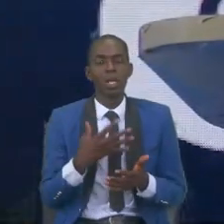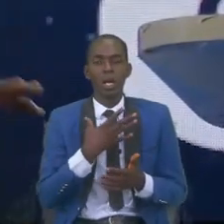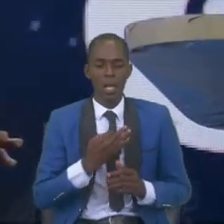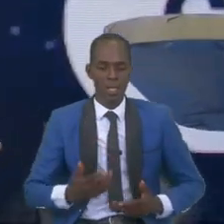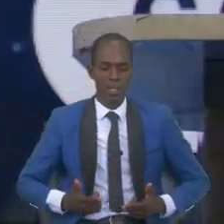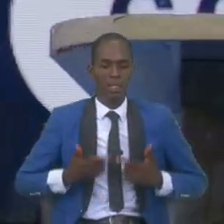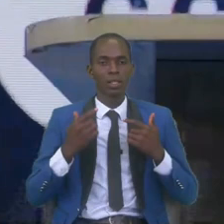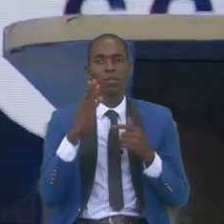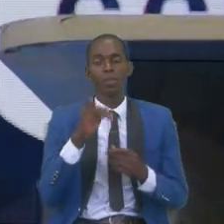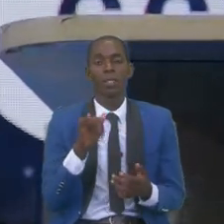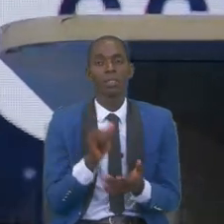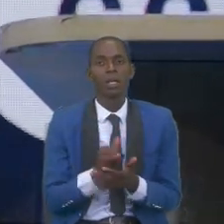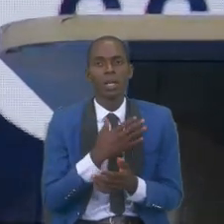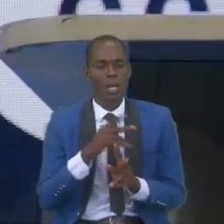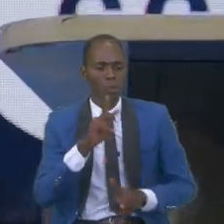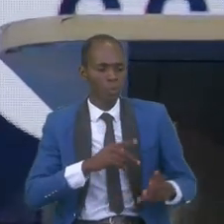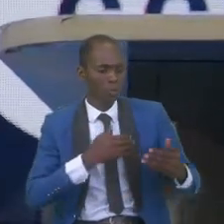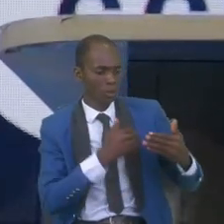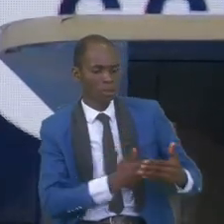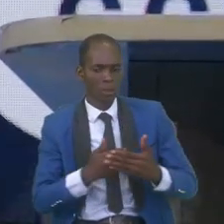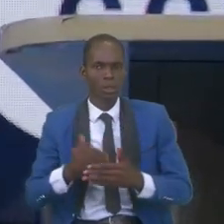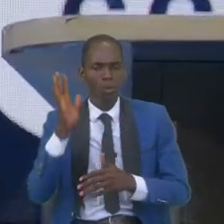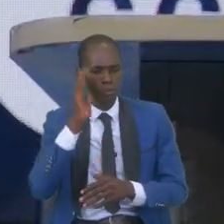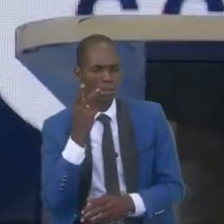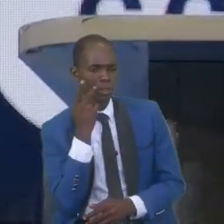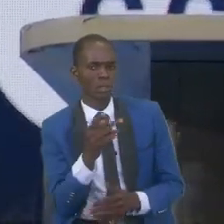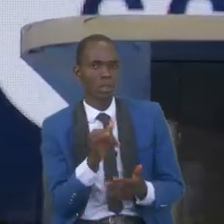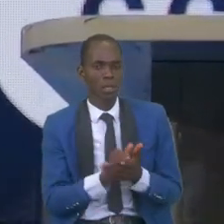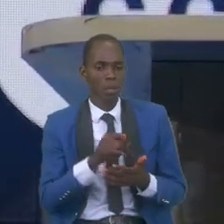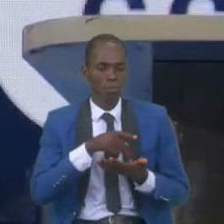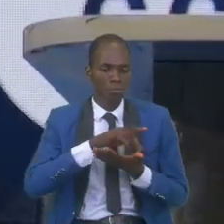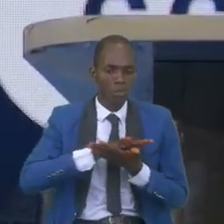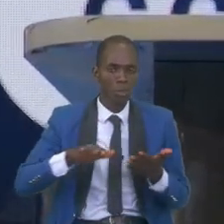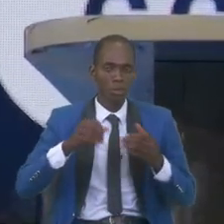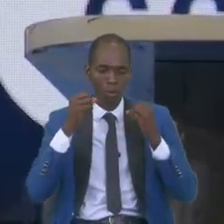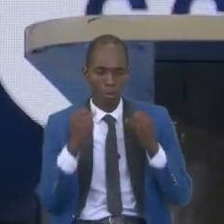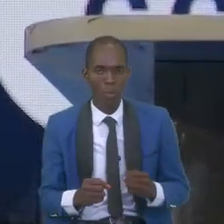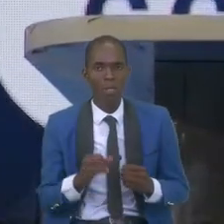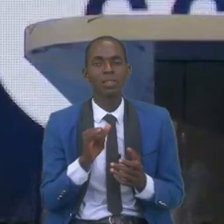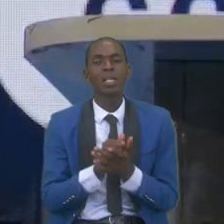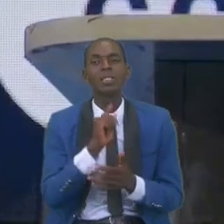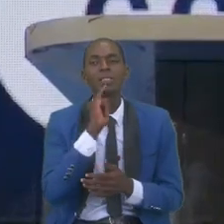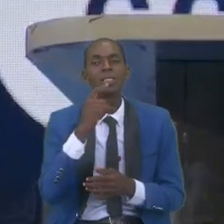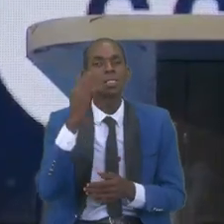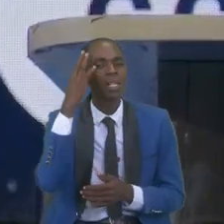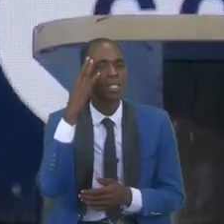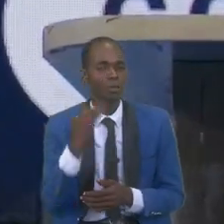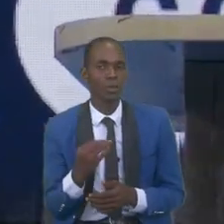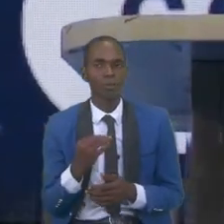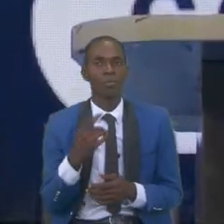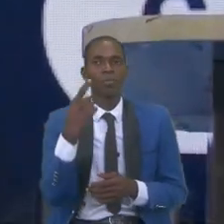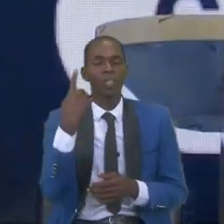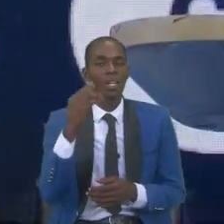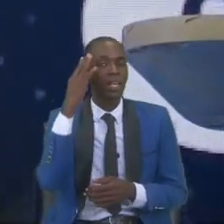the people around us can see that peace, that purity, that power, that the experience we're talking about, experiences